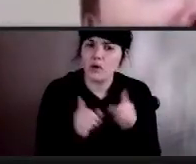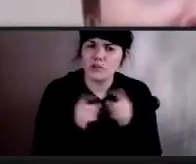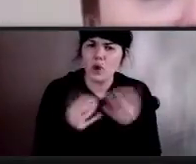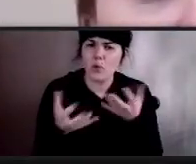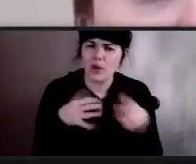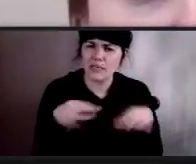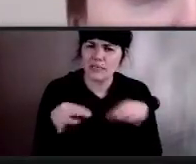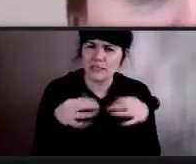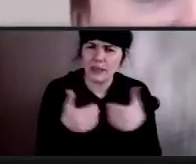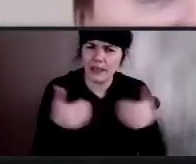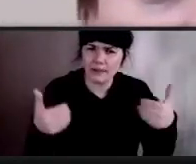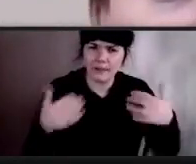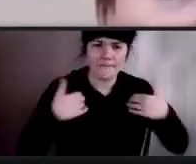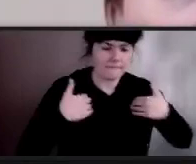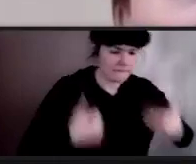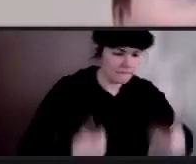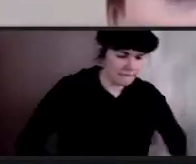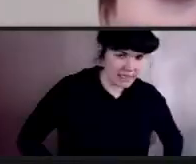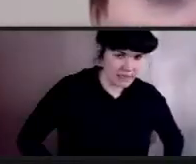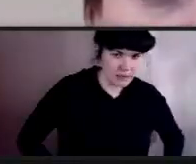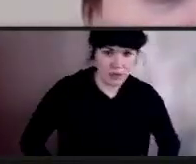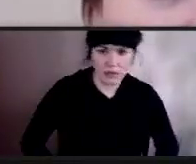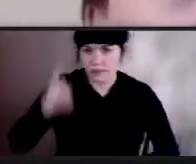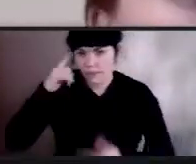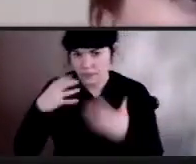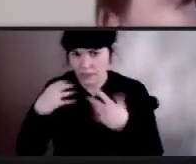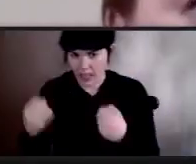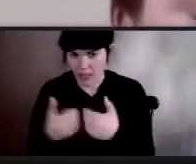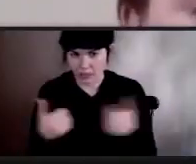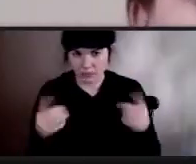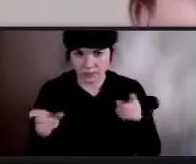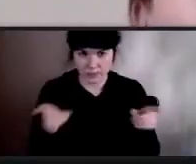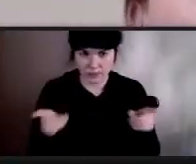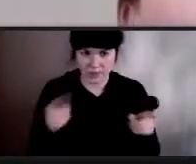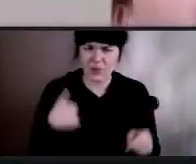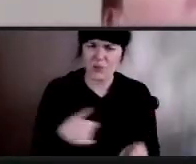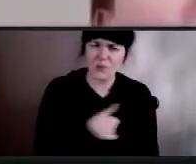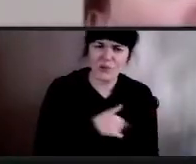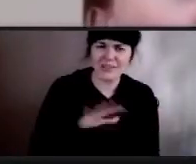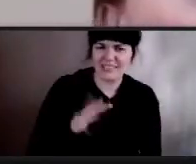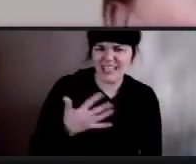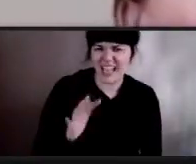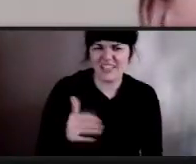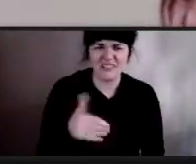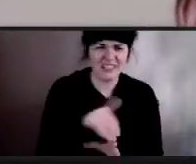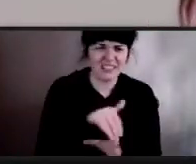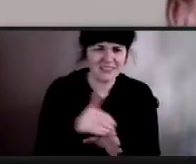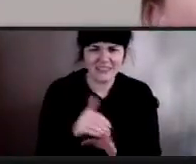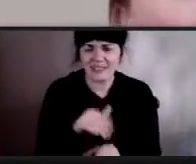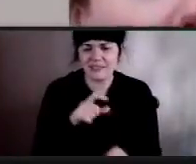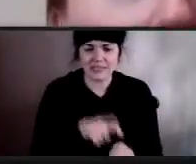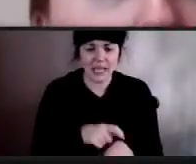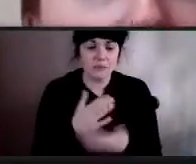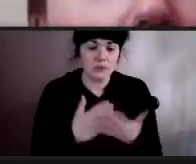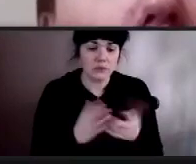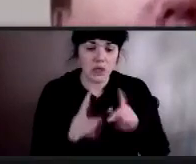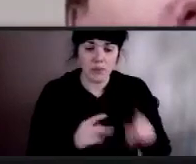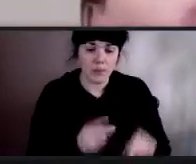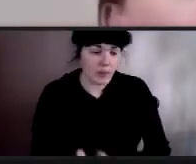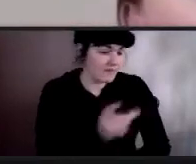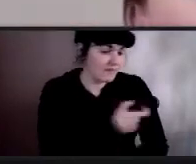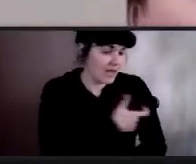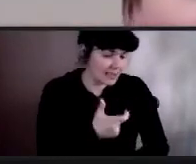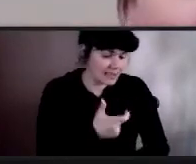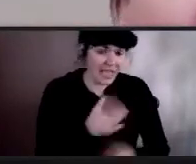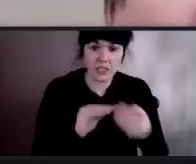My sense lately is that we're getting into this in-between time. Some people are getting vaccinated, case numbers are going down, then they're going up. We don't